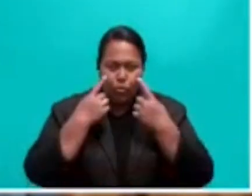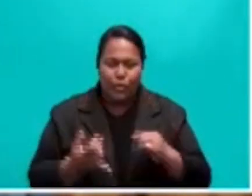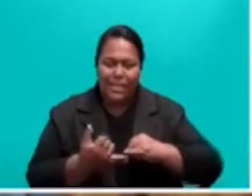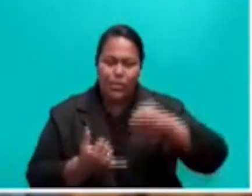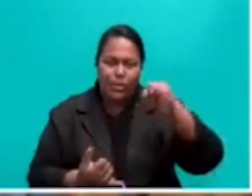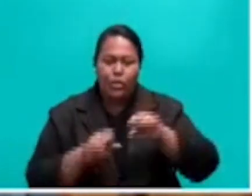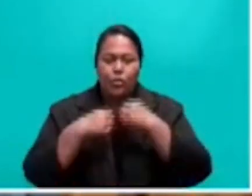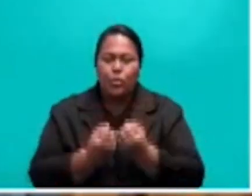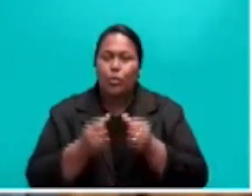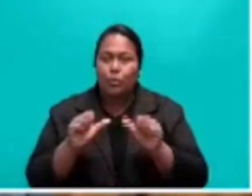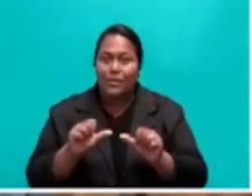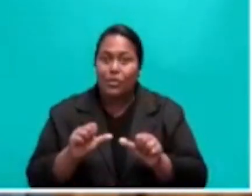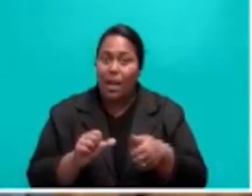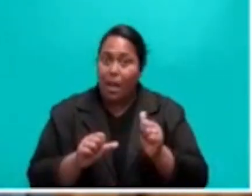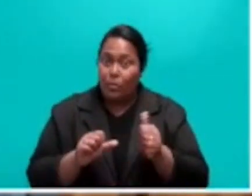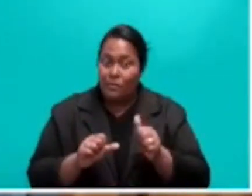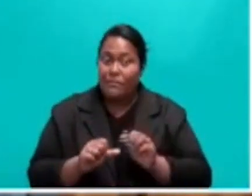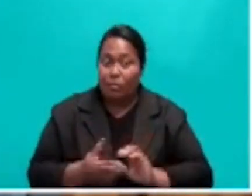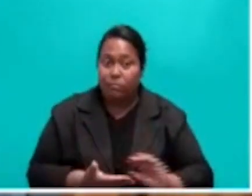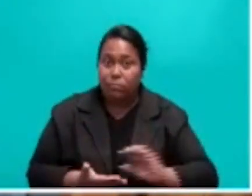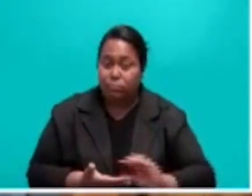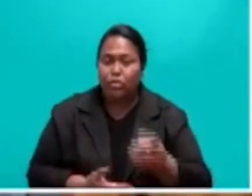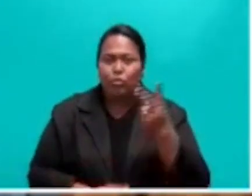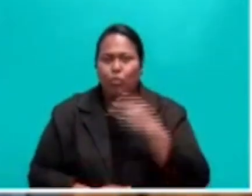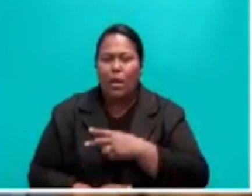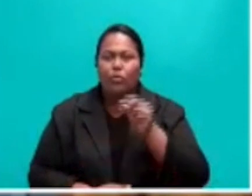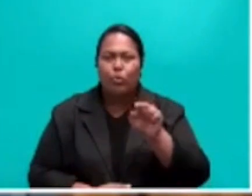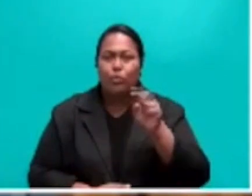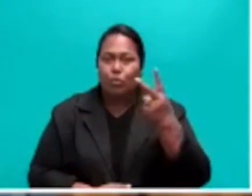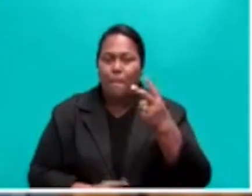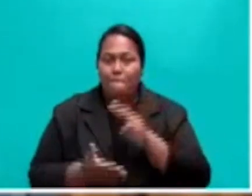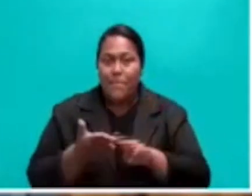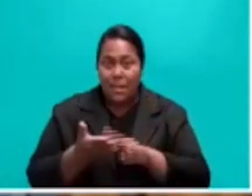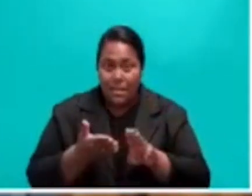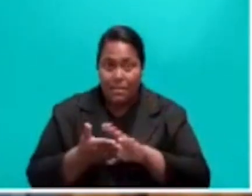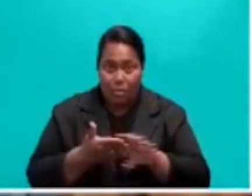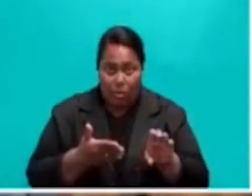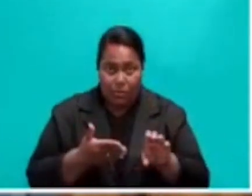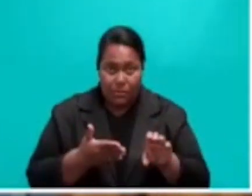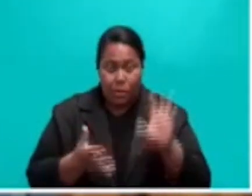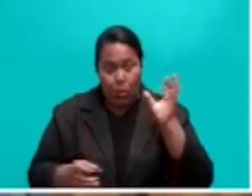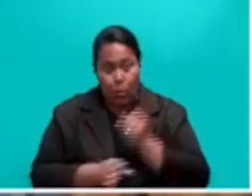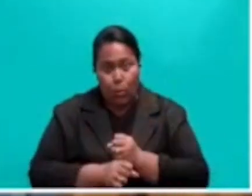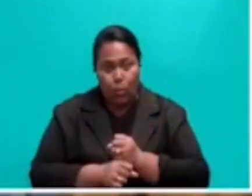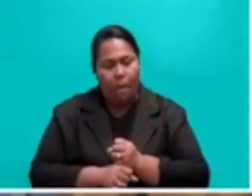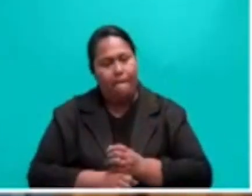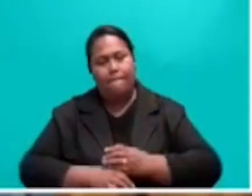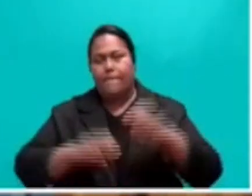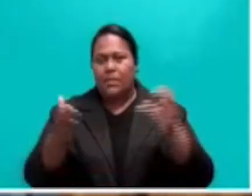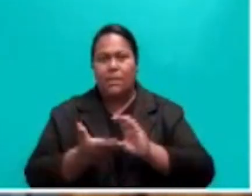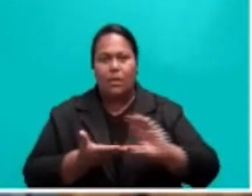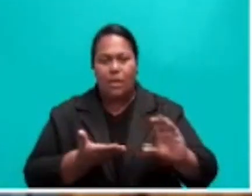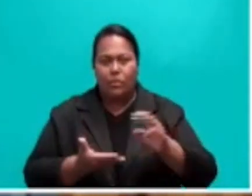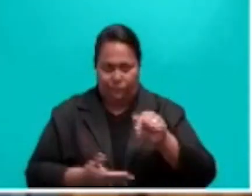protection allowance for the vulnerable, with an allocation of 200.2 million, overall, by far the biggest ever allocation